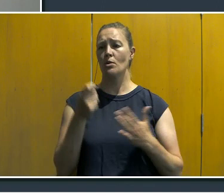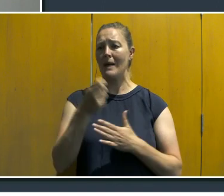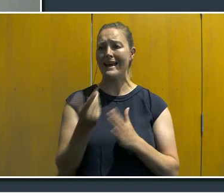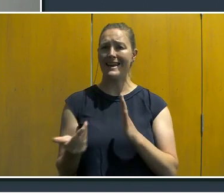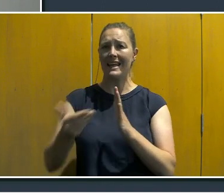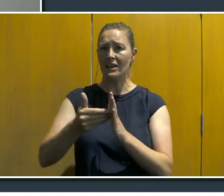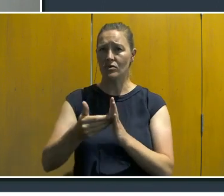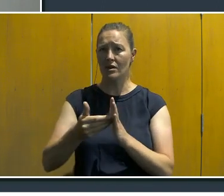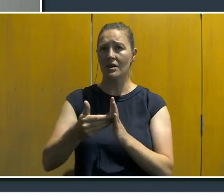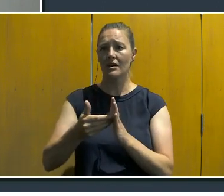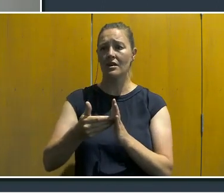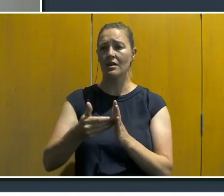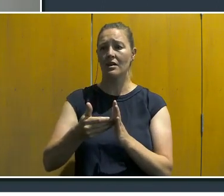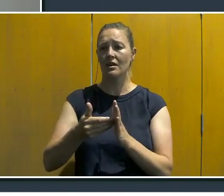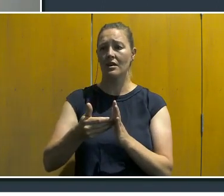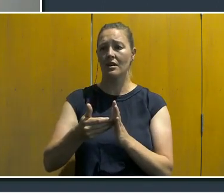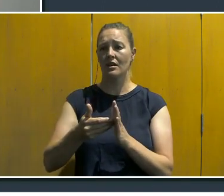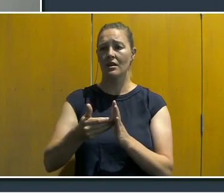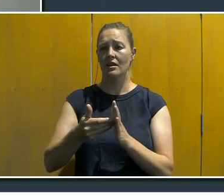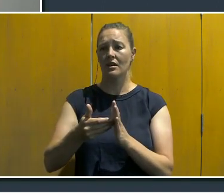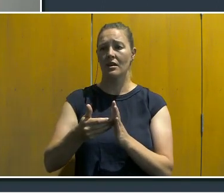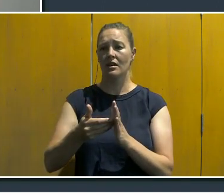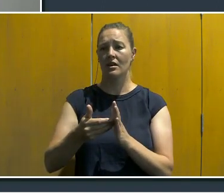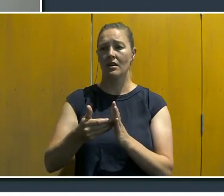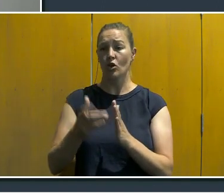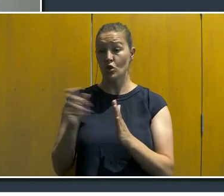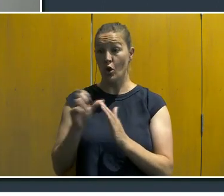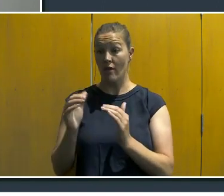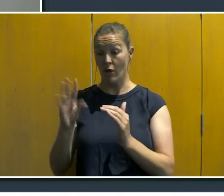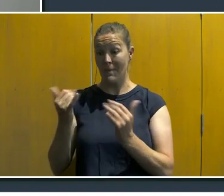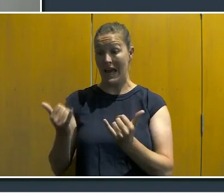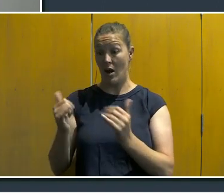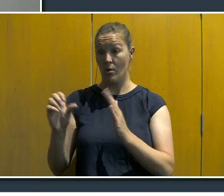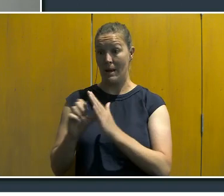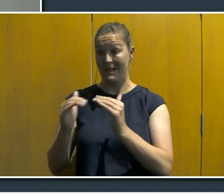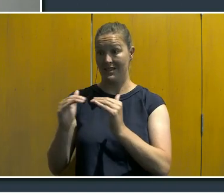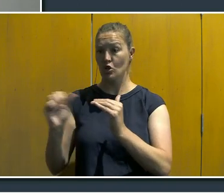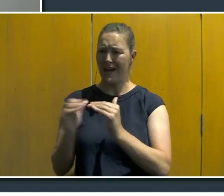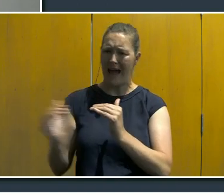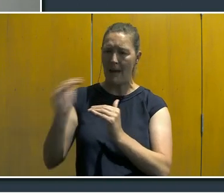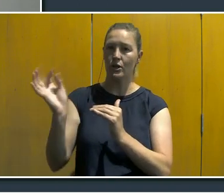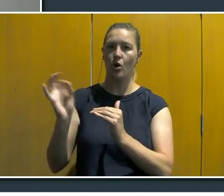more than what I'm paying now, because I don't receive a lot of the services.